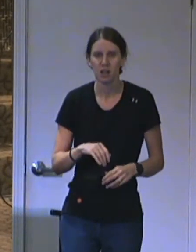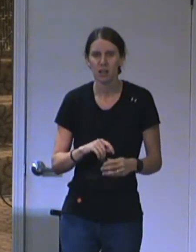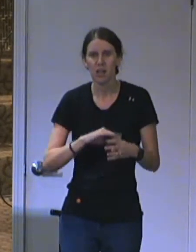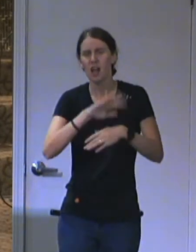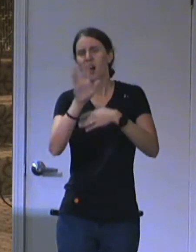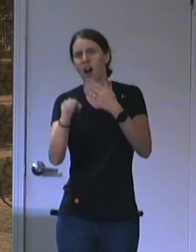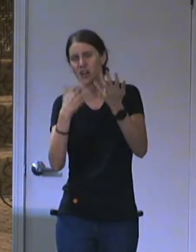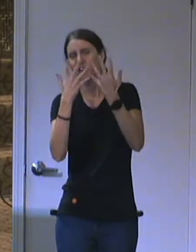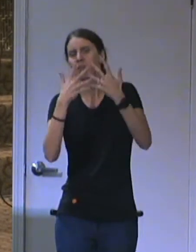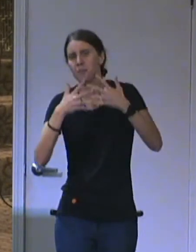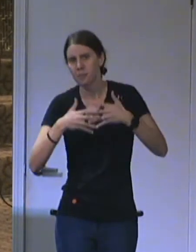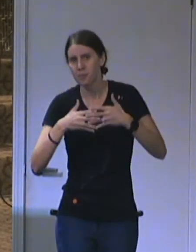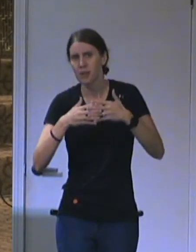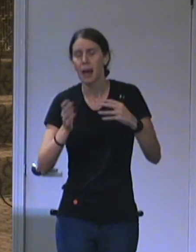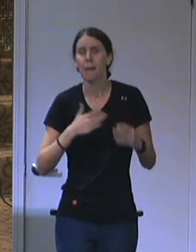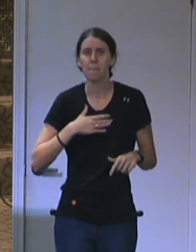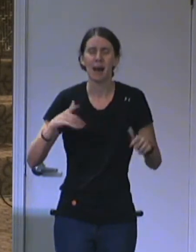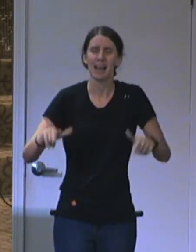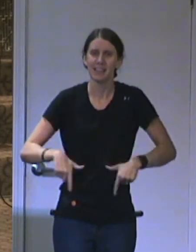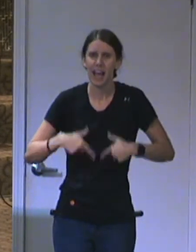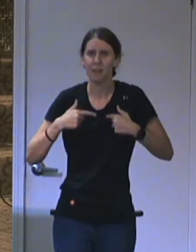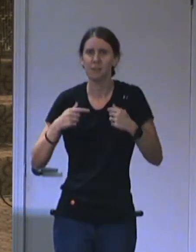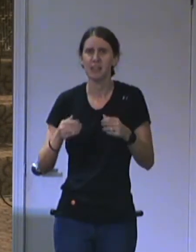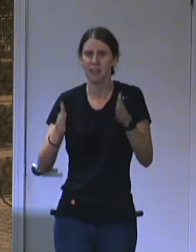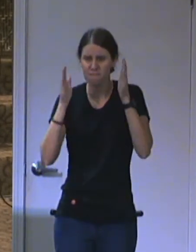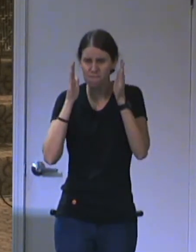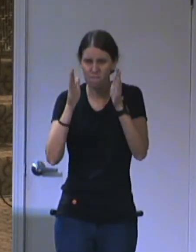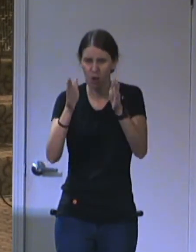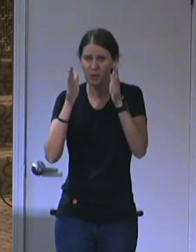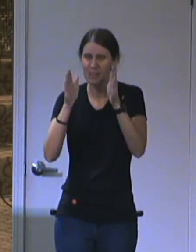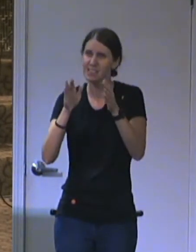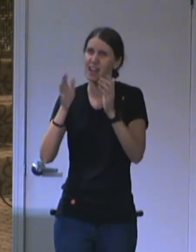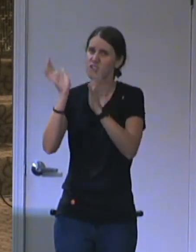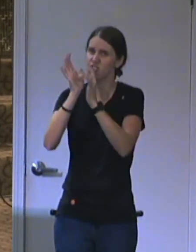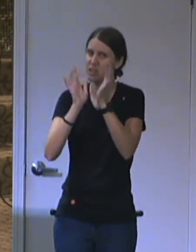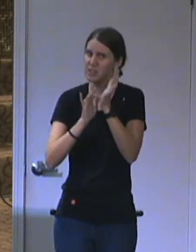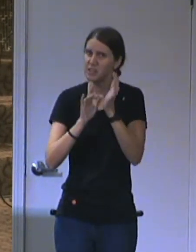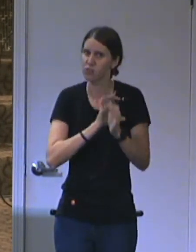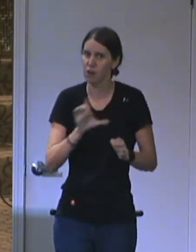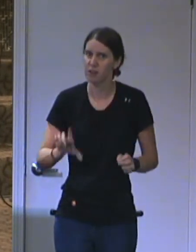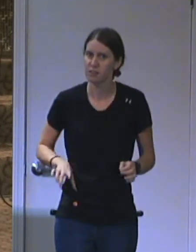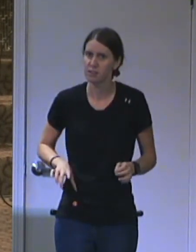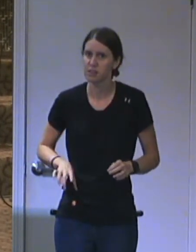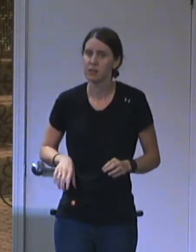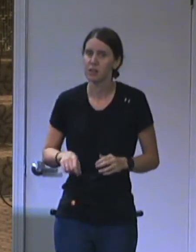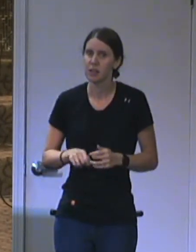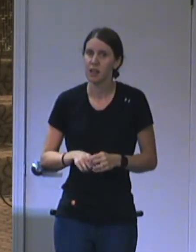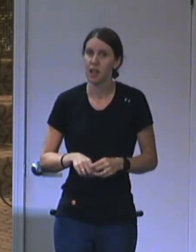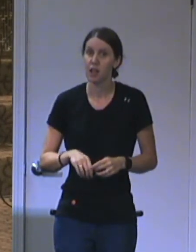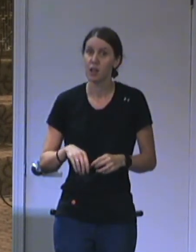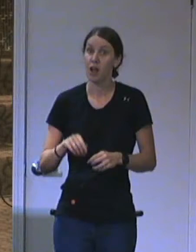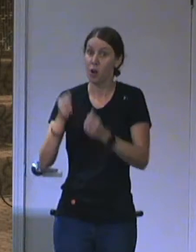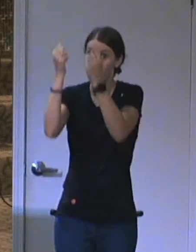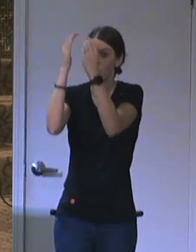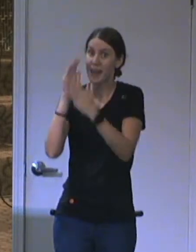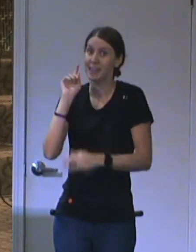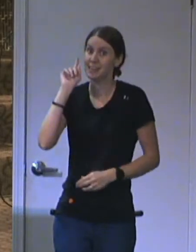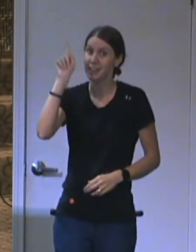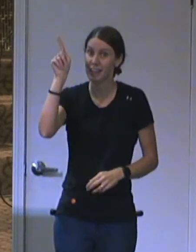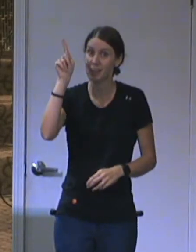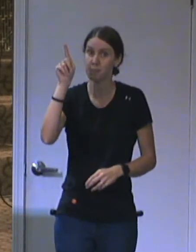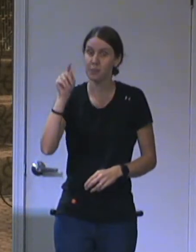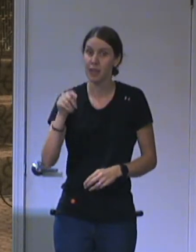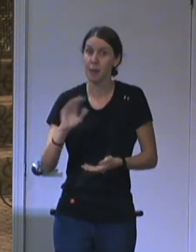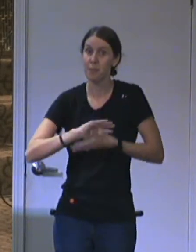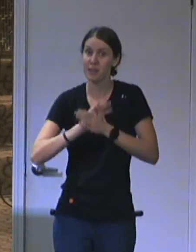is so that my life can be so focused on the Lord Jesus Christ, on God, on what he wants me to do and who he wants